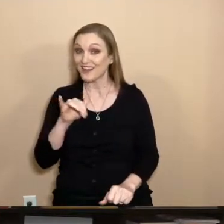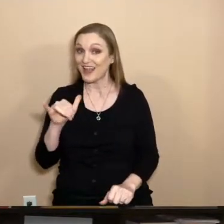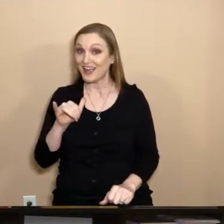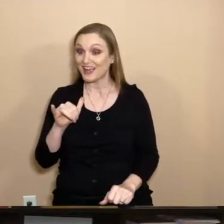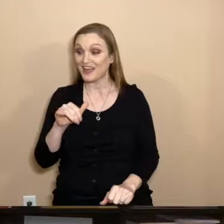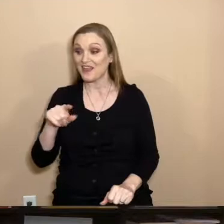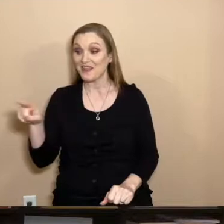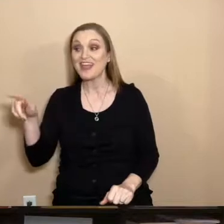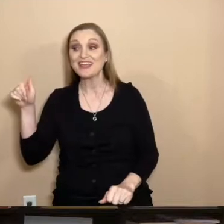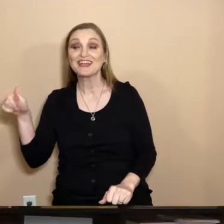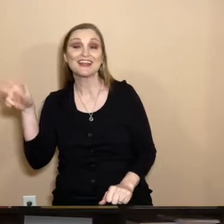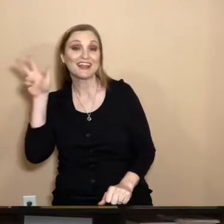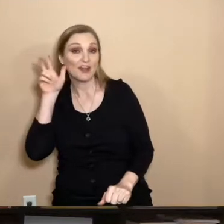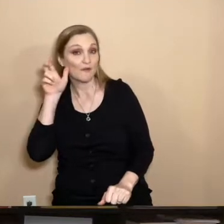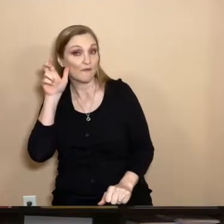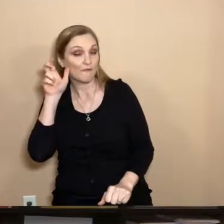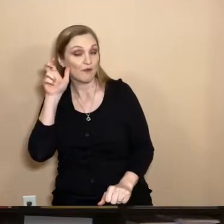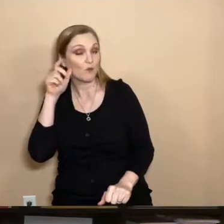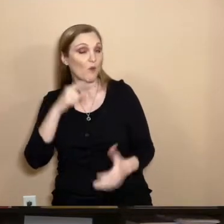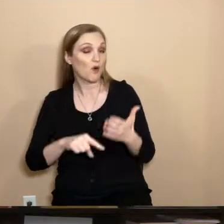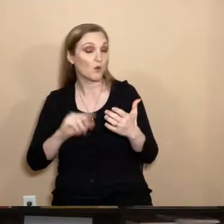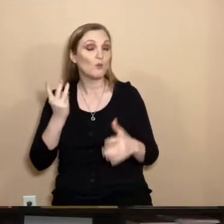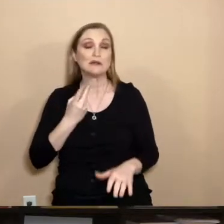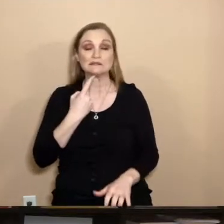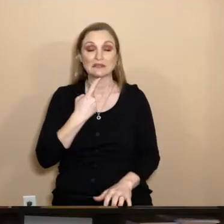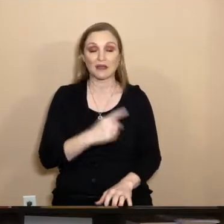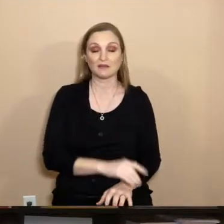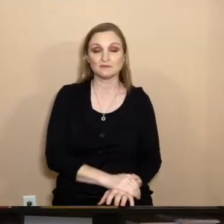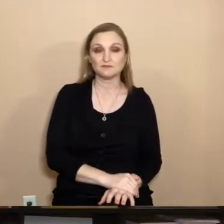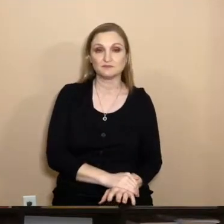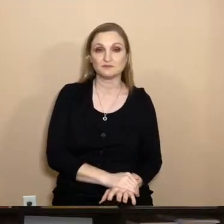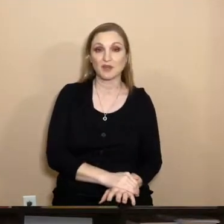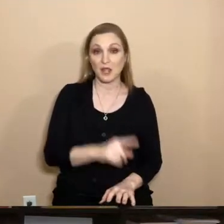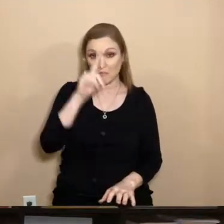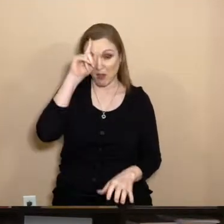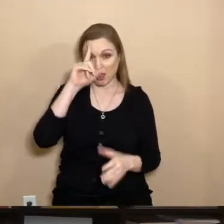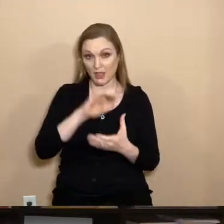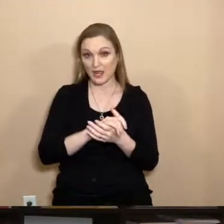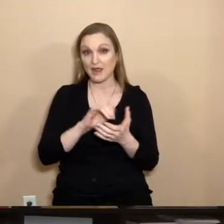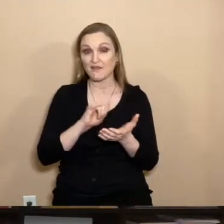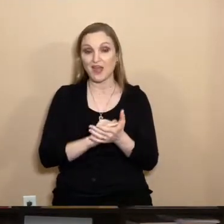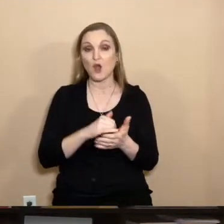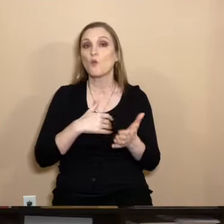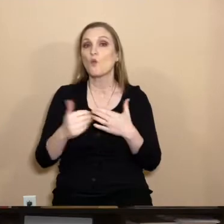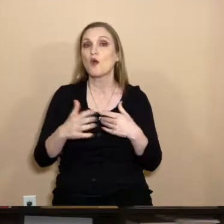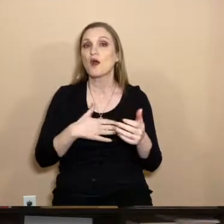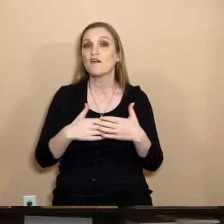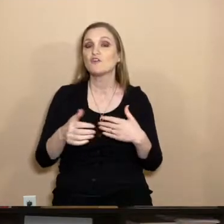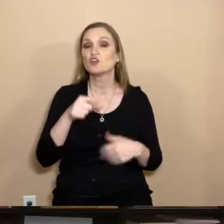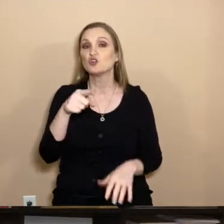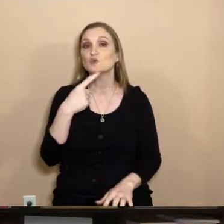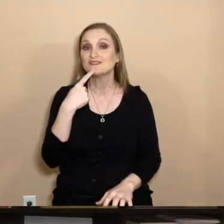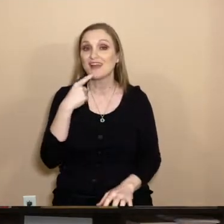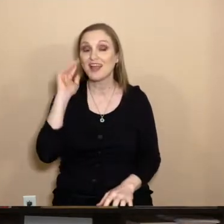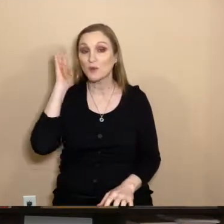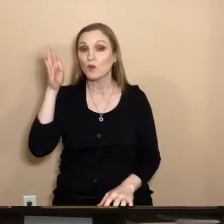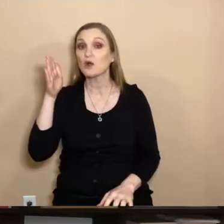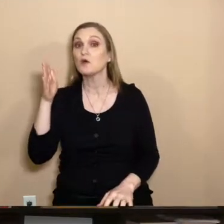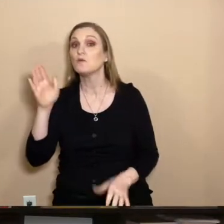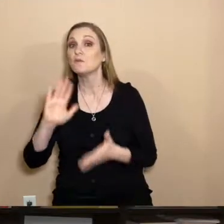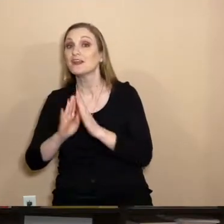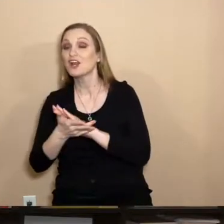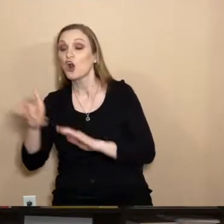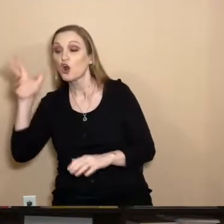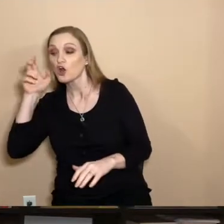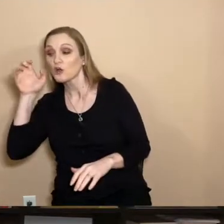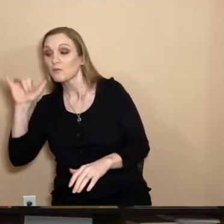they're going to hear it. They're going to hear the things that we're saying. Believe that, whatever you say is ultimately going to be heard by